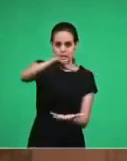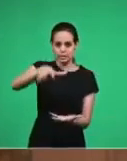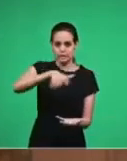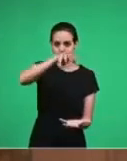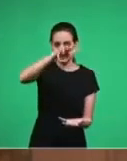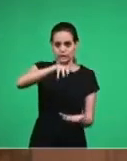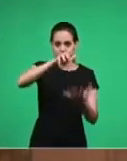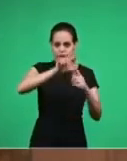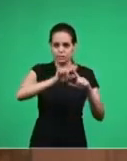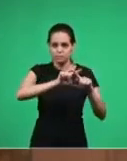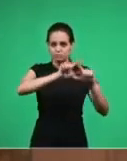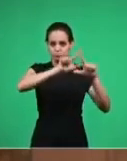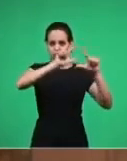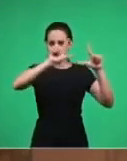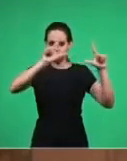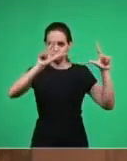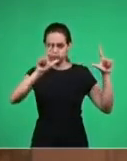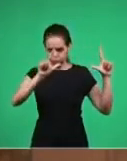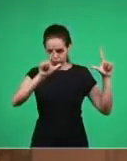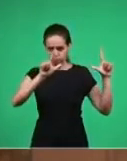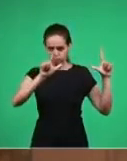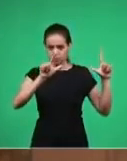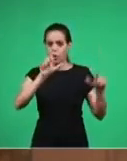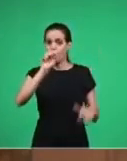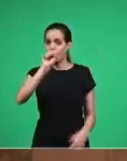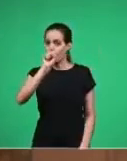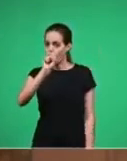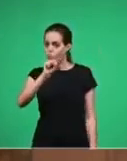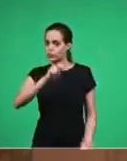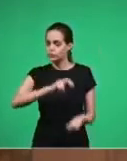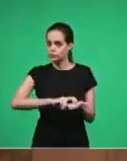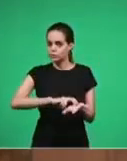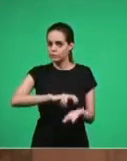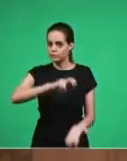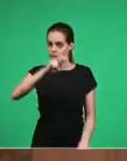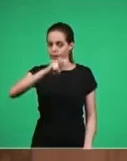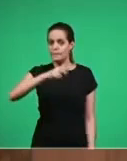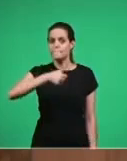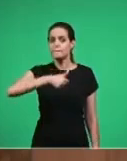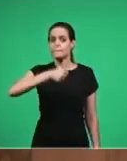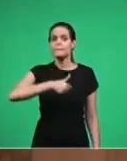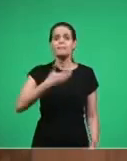on at 8 o'clock in the morning.